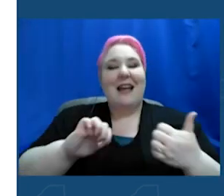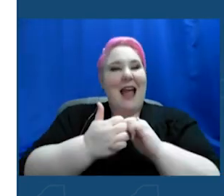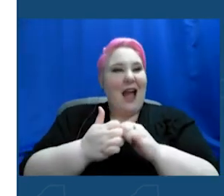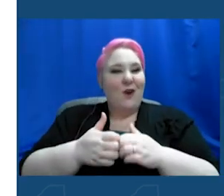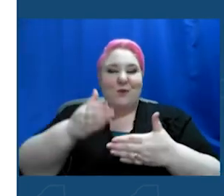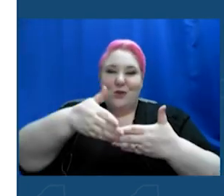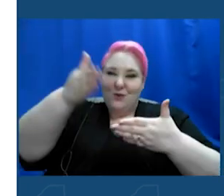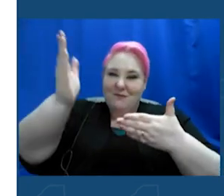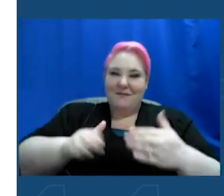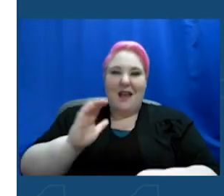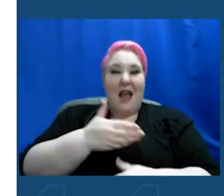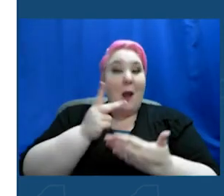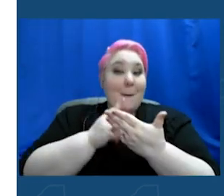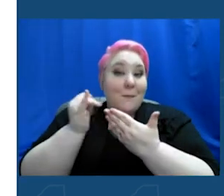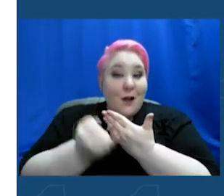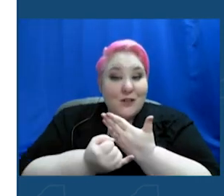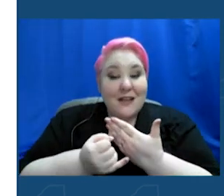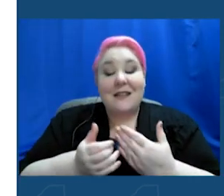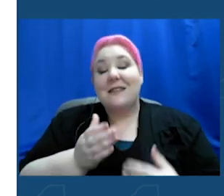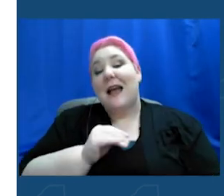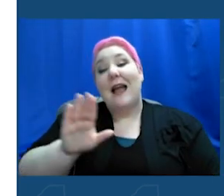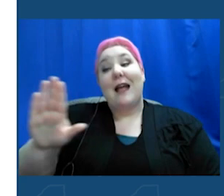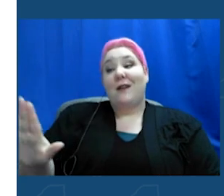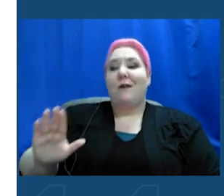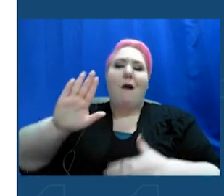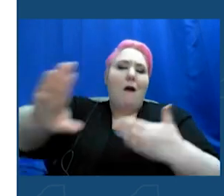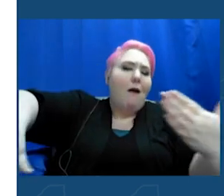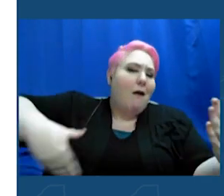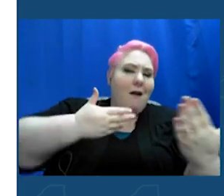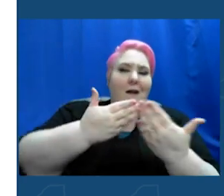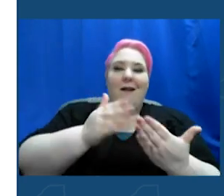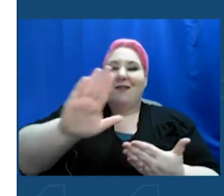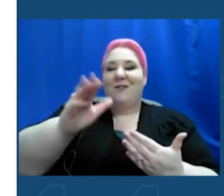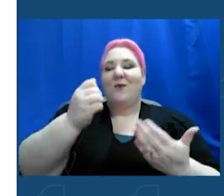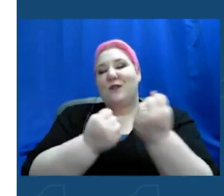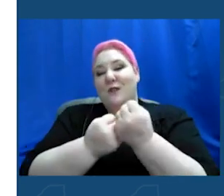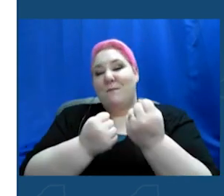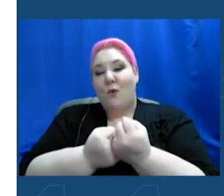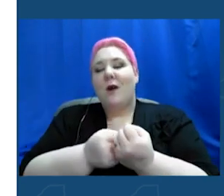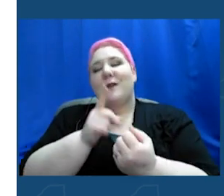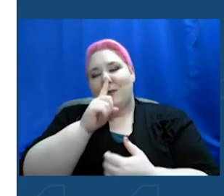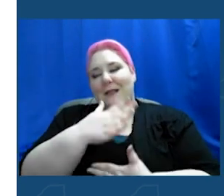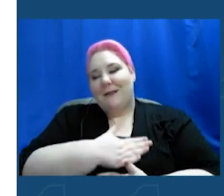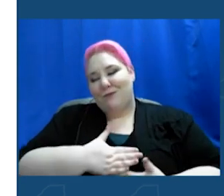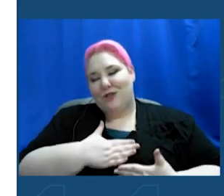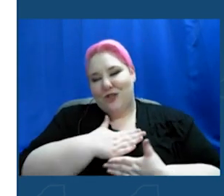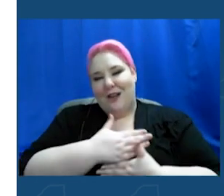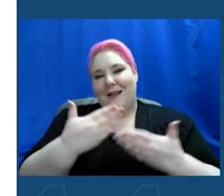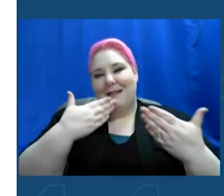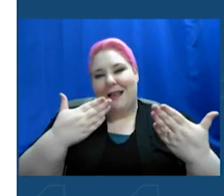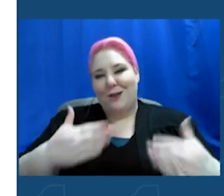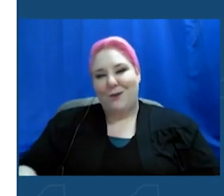projects, and your support, all of you, to make this happen is really appreciated. Thank you.